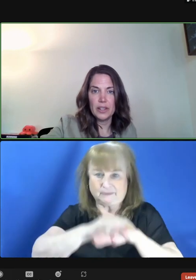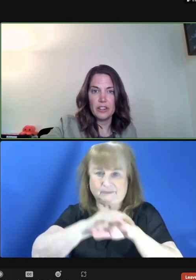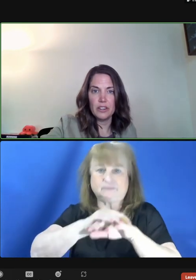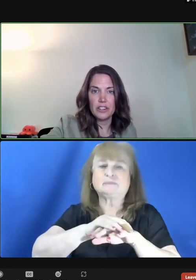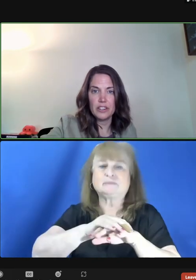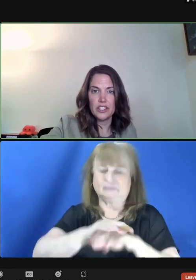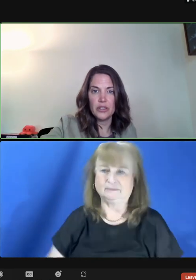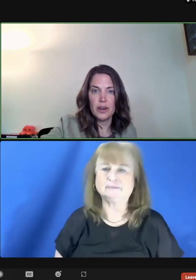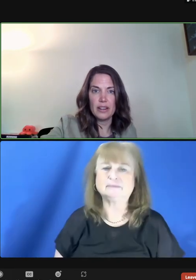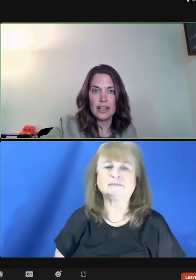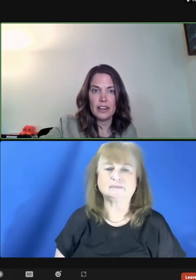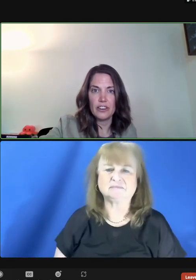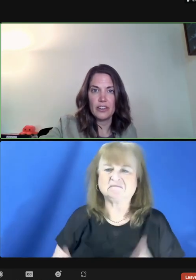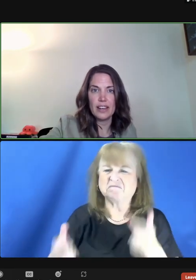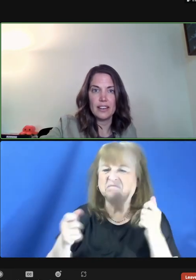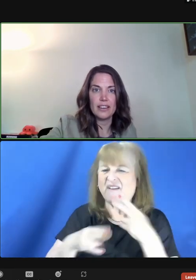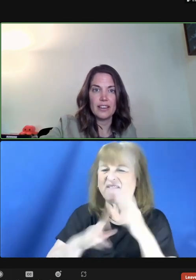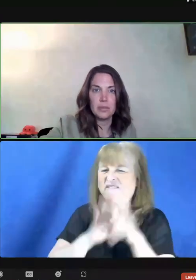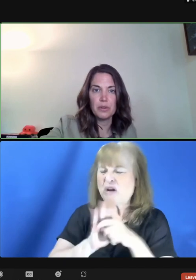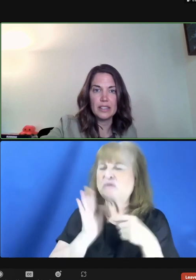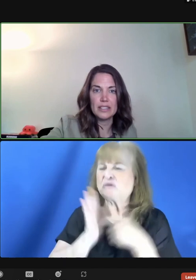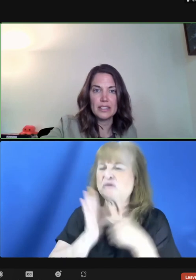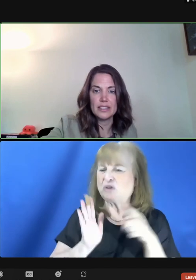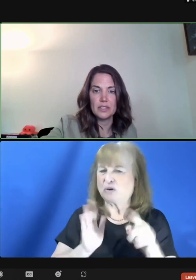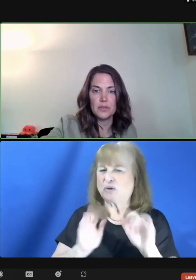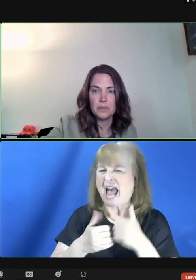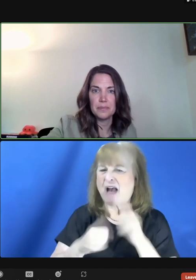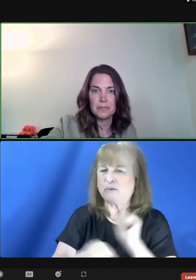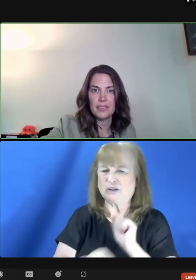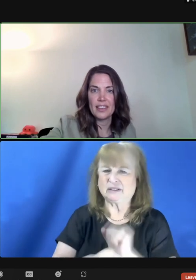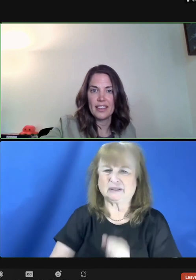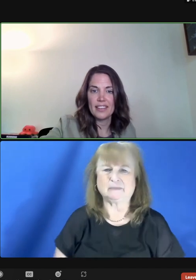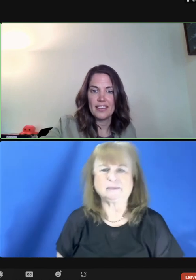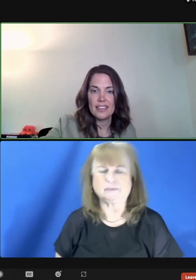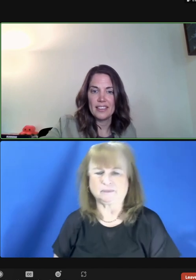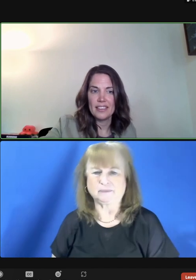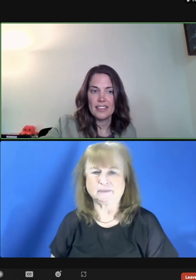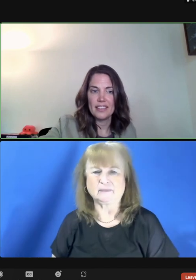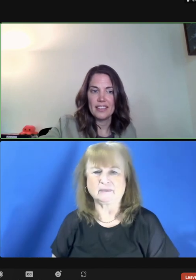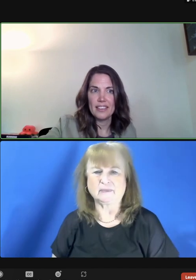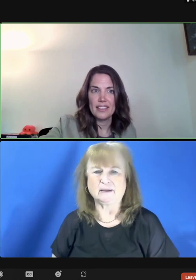And quick little video to show you how hand under hand can be really successful.